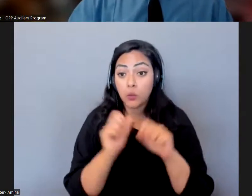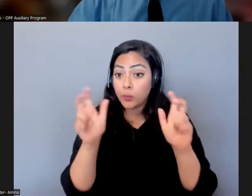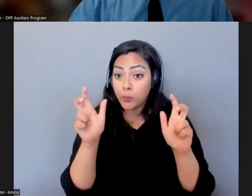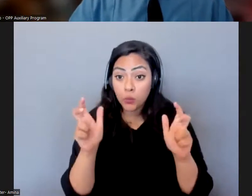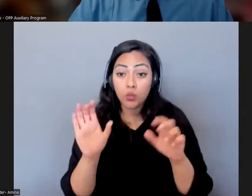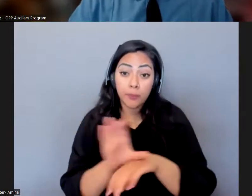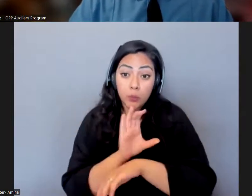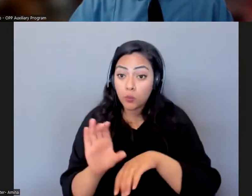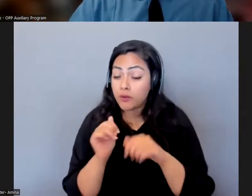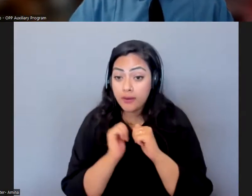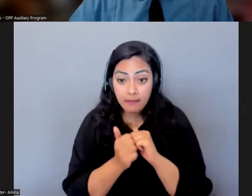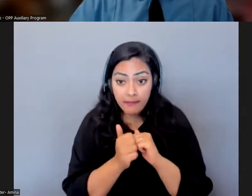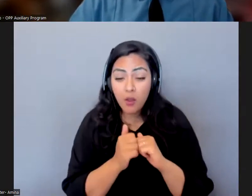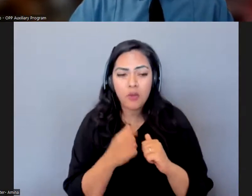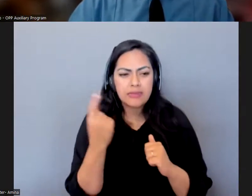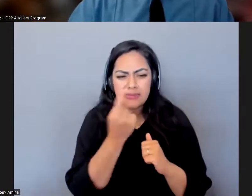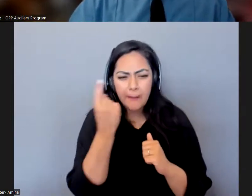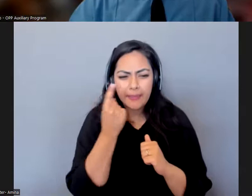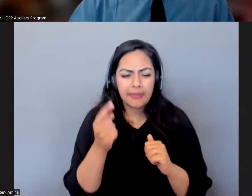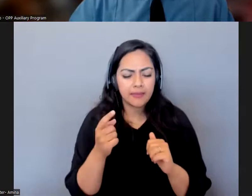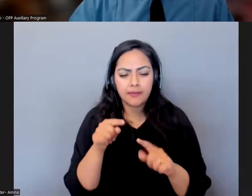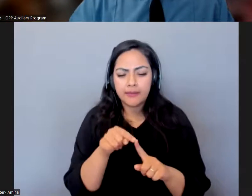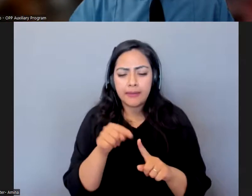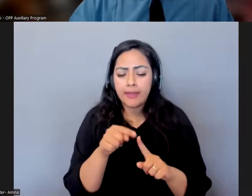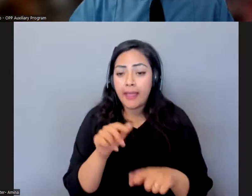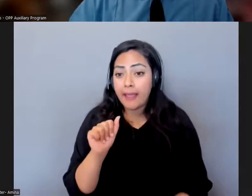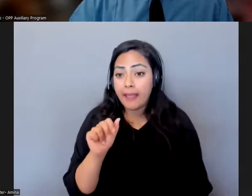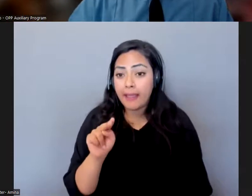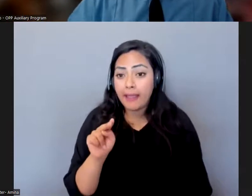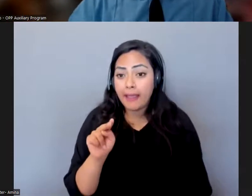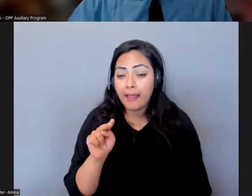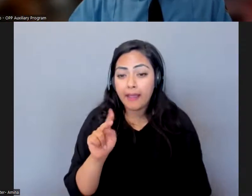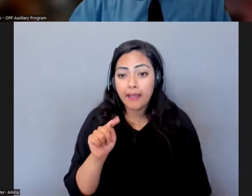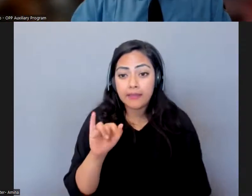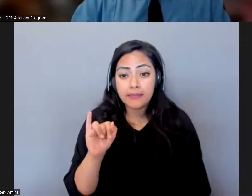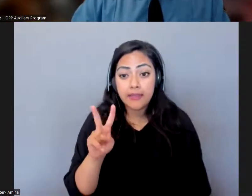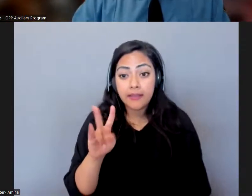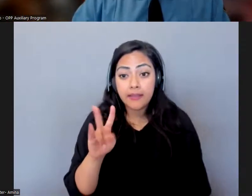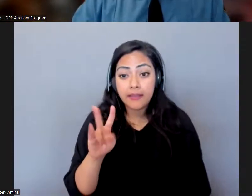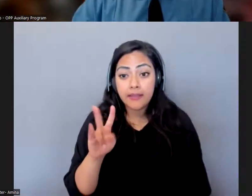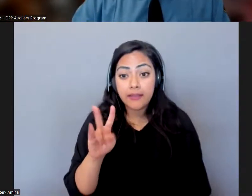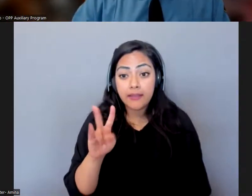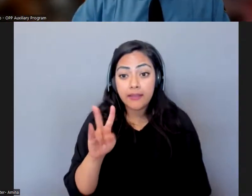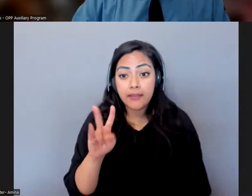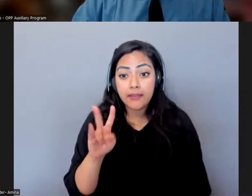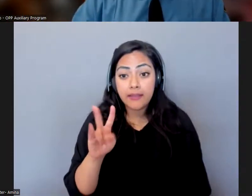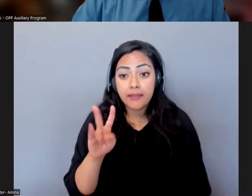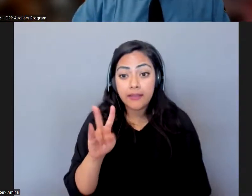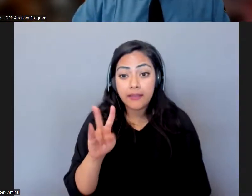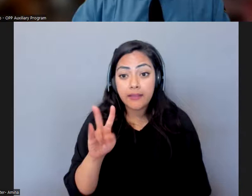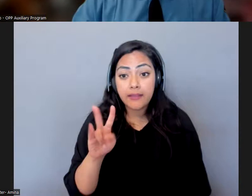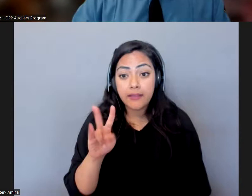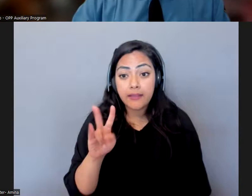scanning mechanism that checks your system or that gives you pop-ups if something is coming through your system that's not supposed to be there.